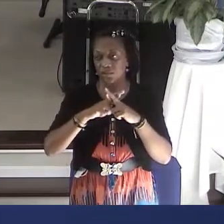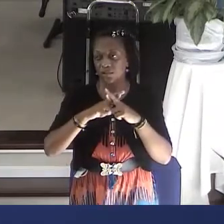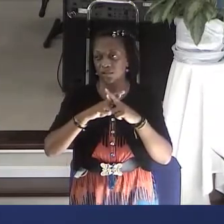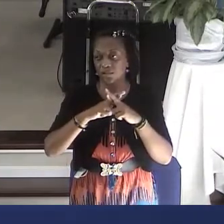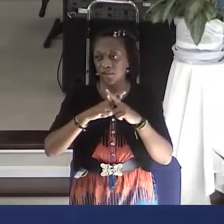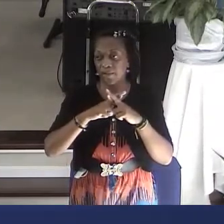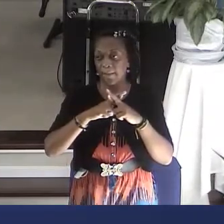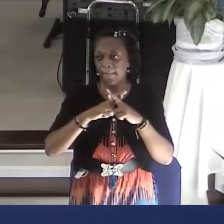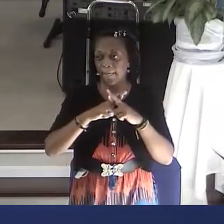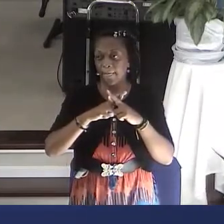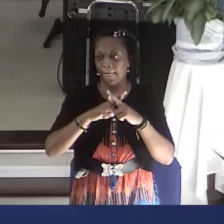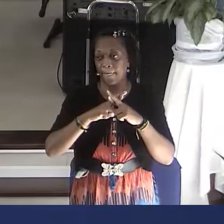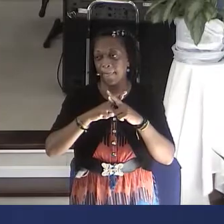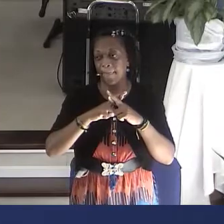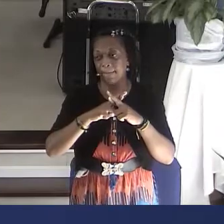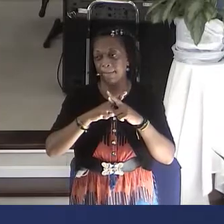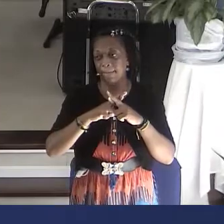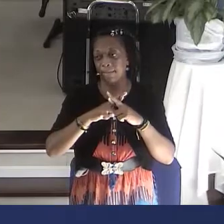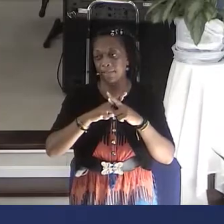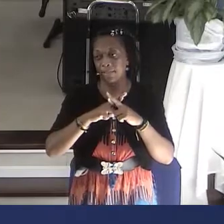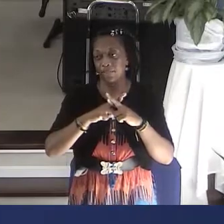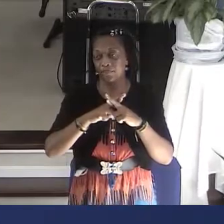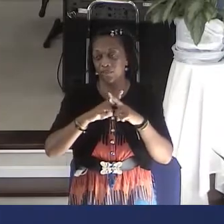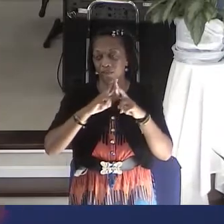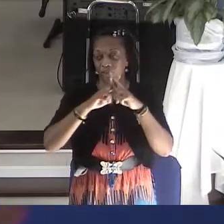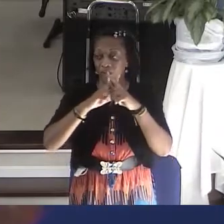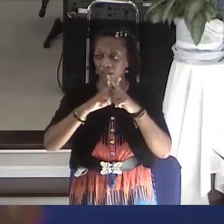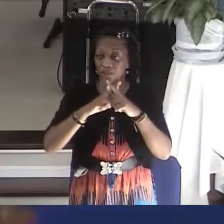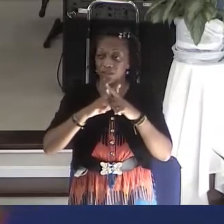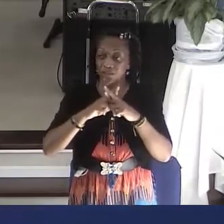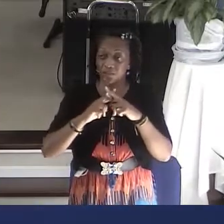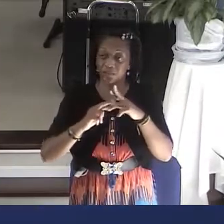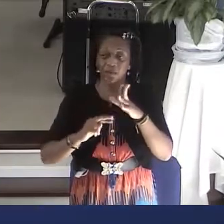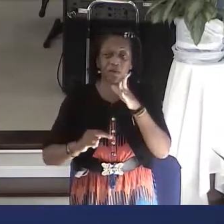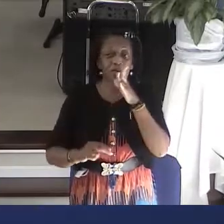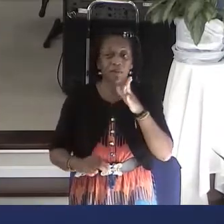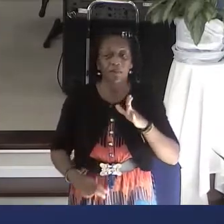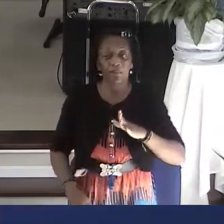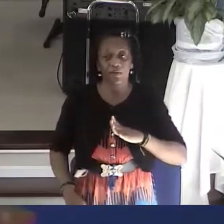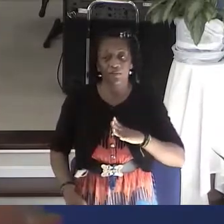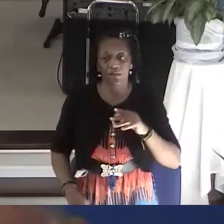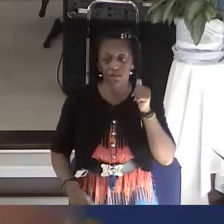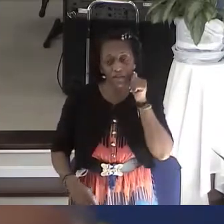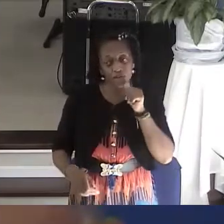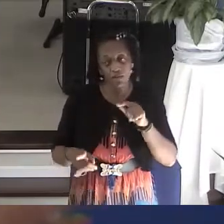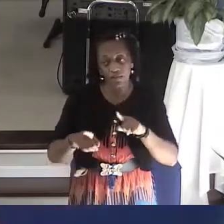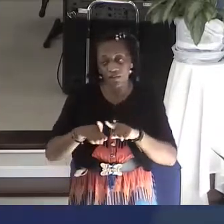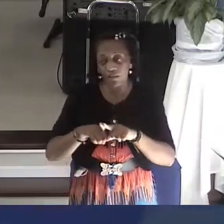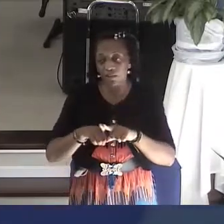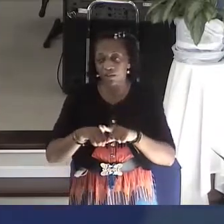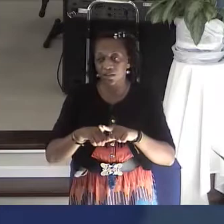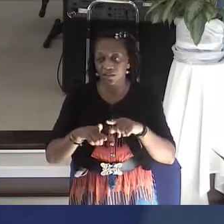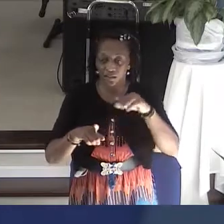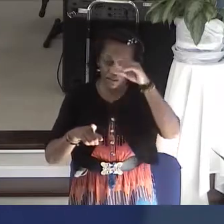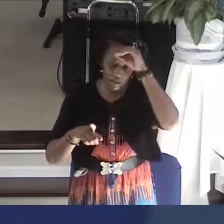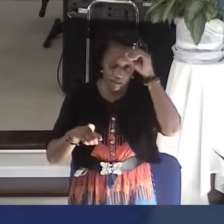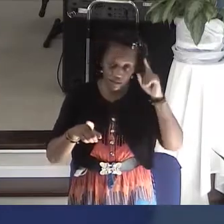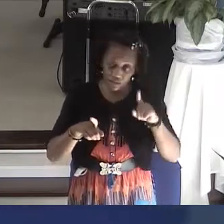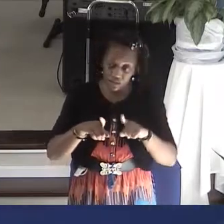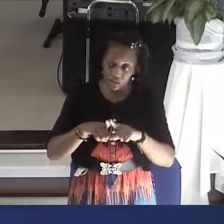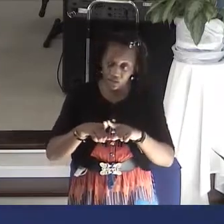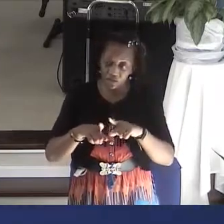We pray for relationships, mother and daughter, son and father.